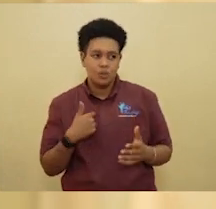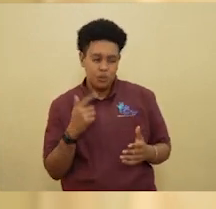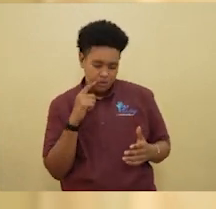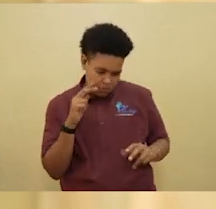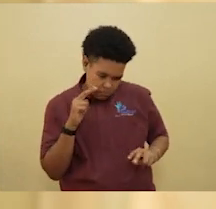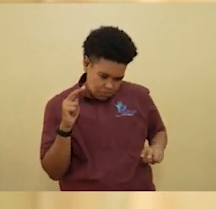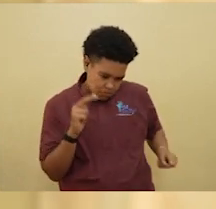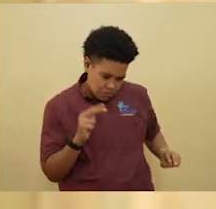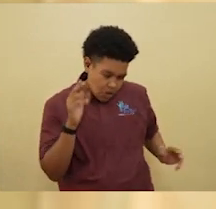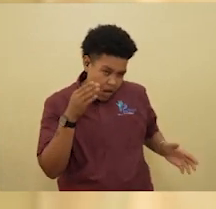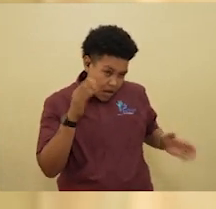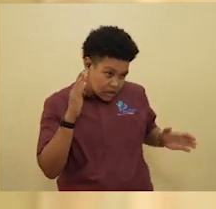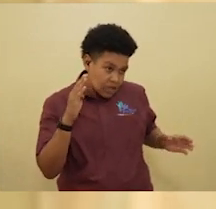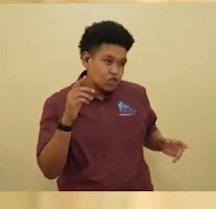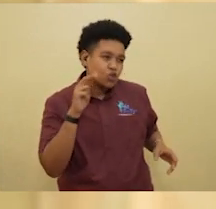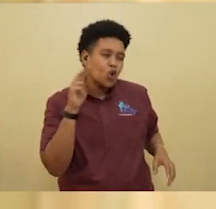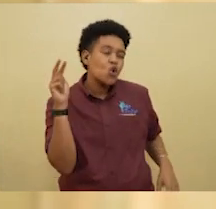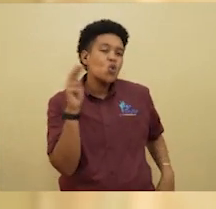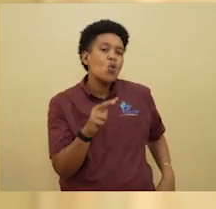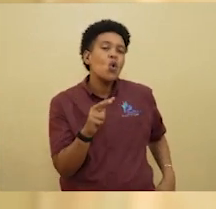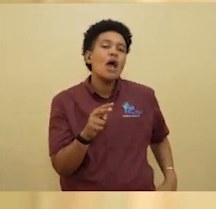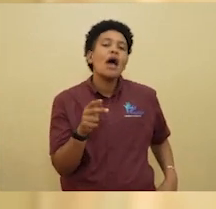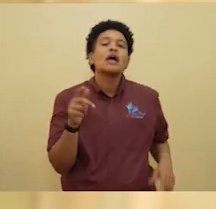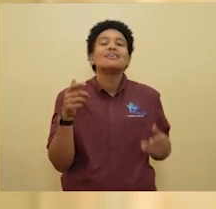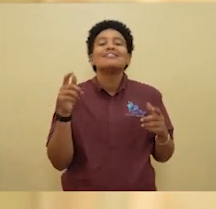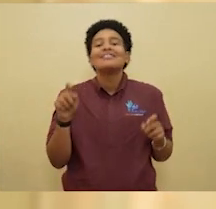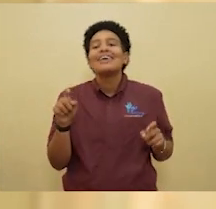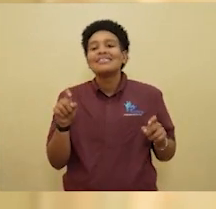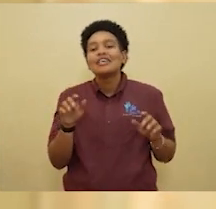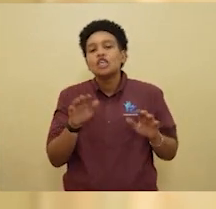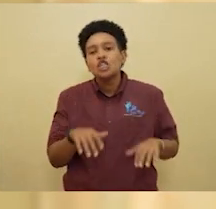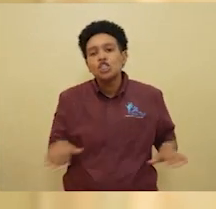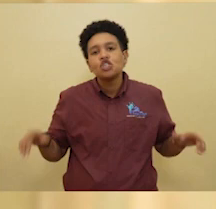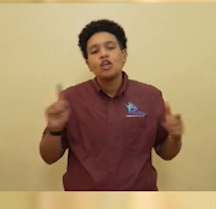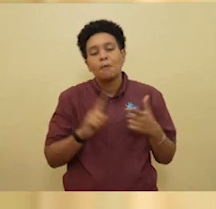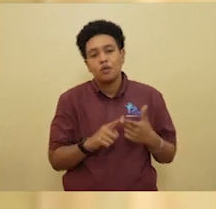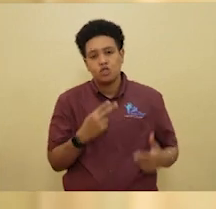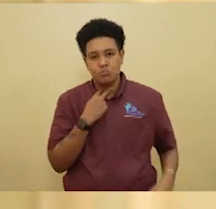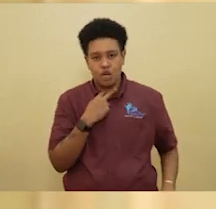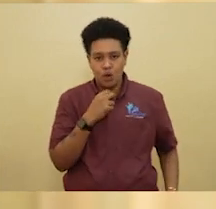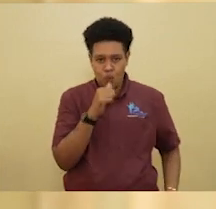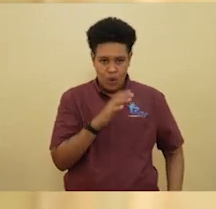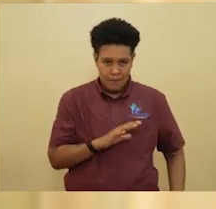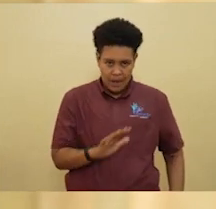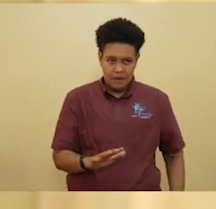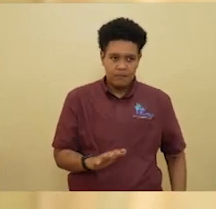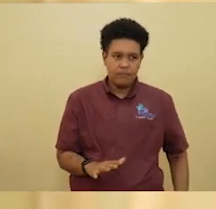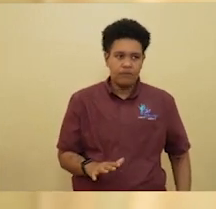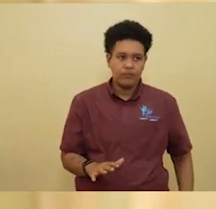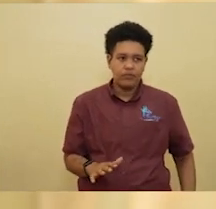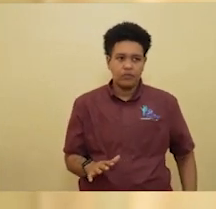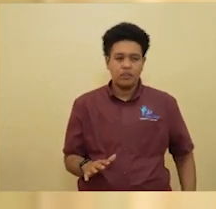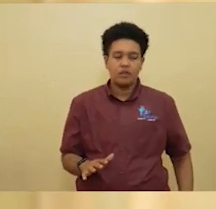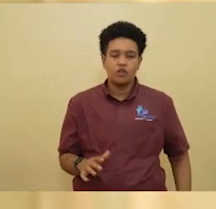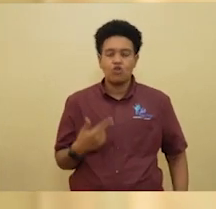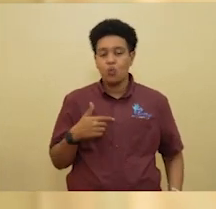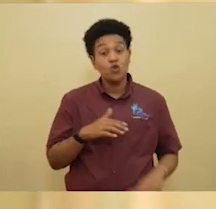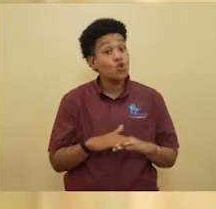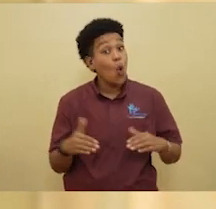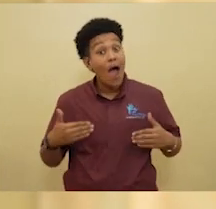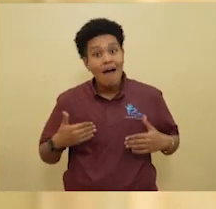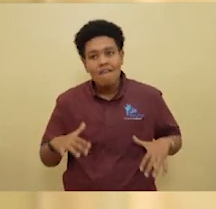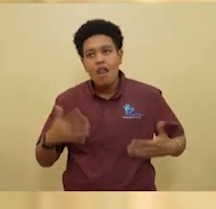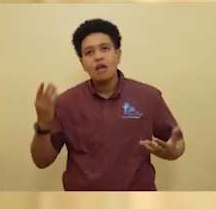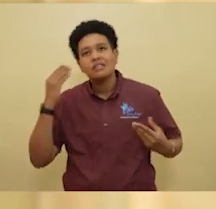then turn our attention to looking at trials in children and pregnant women. So we don't have a lot of